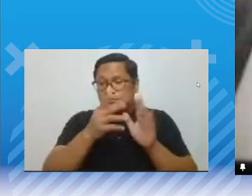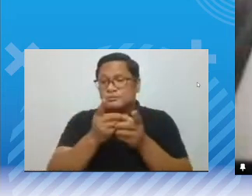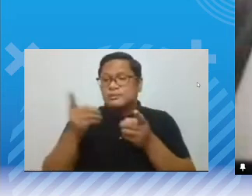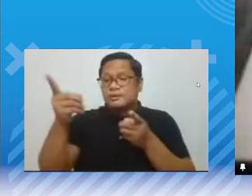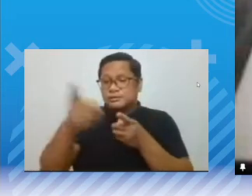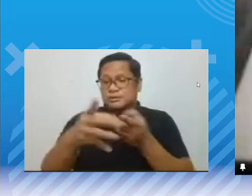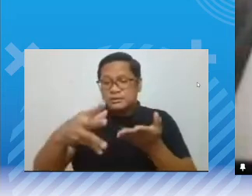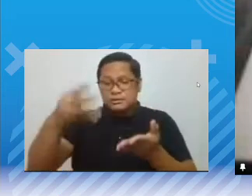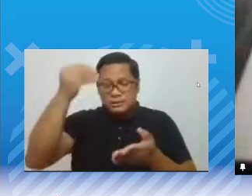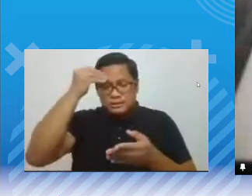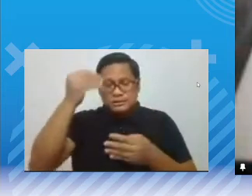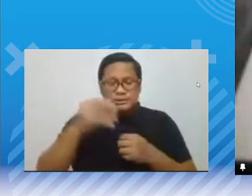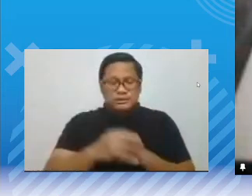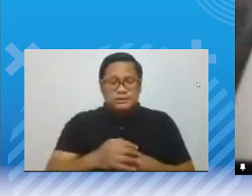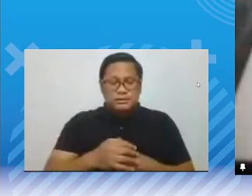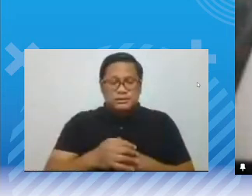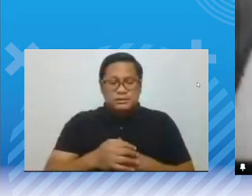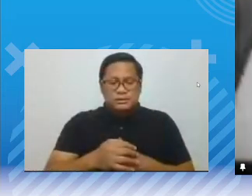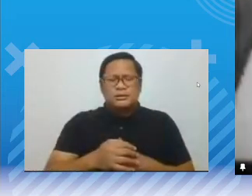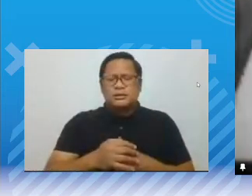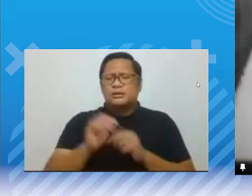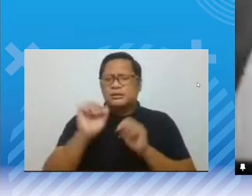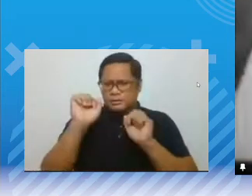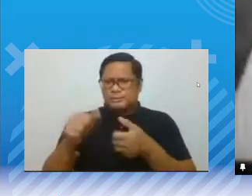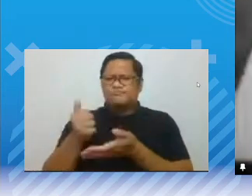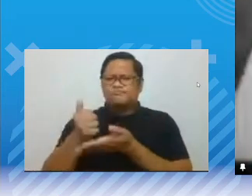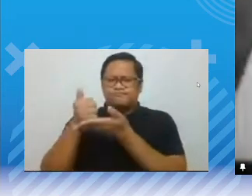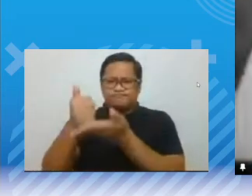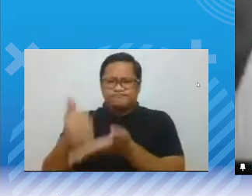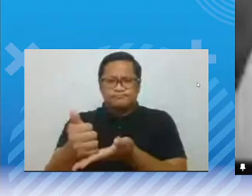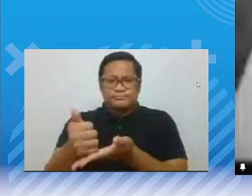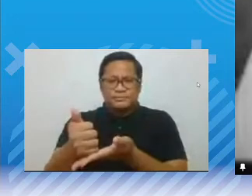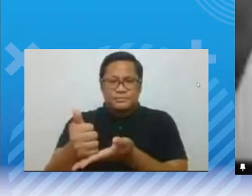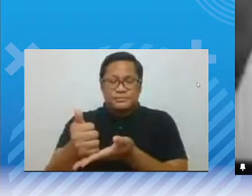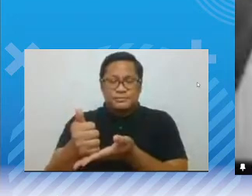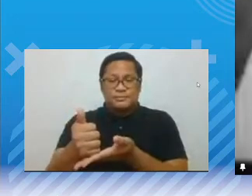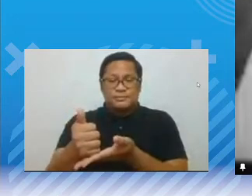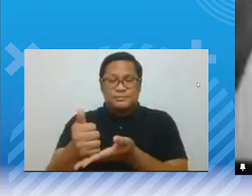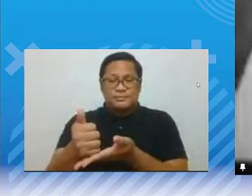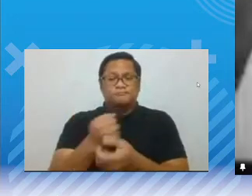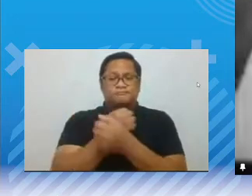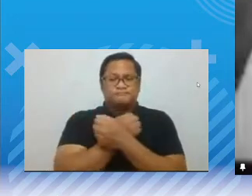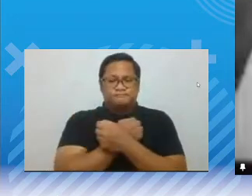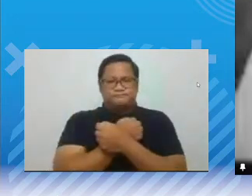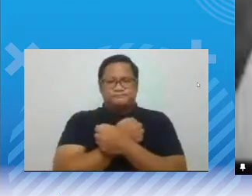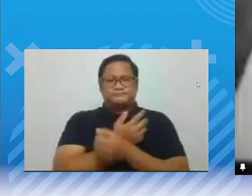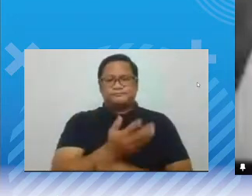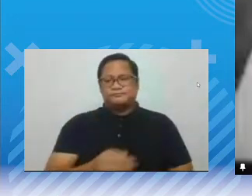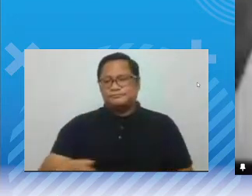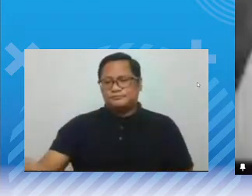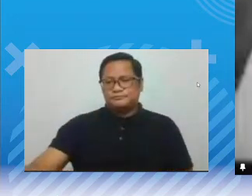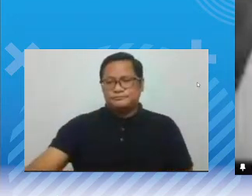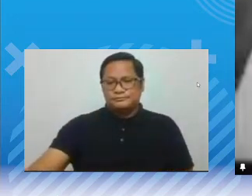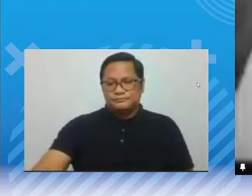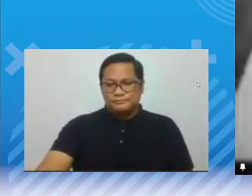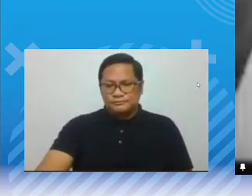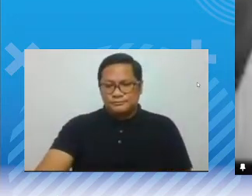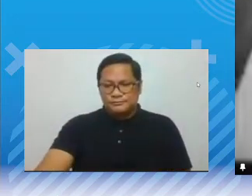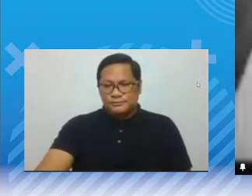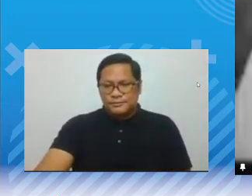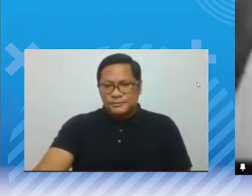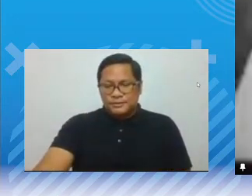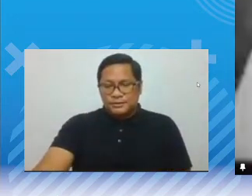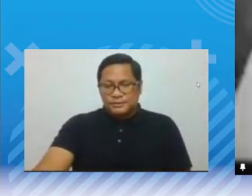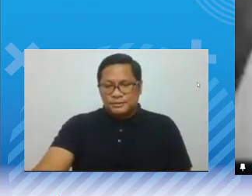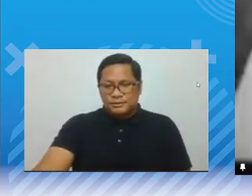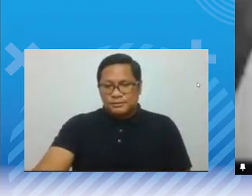I think could really help a lot and could save a lot of explanation from us teachers as